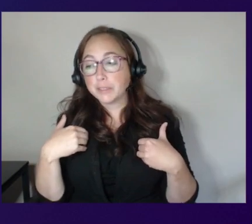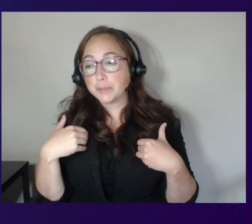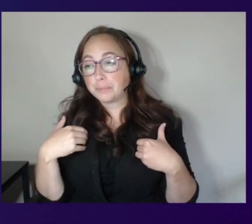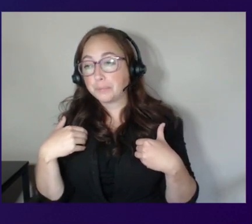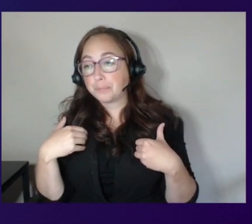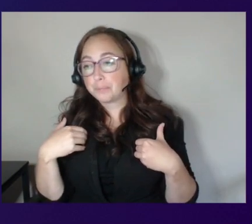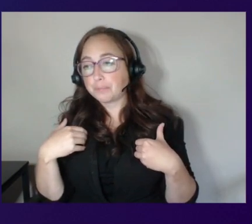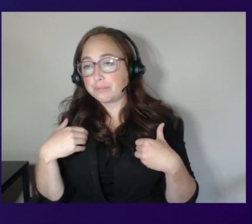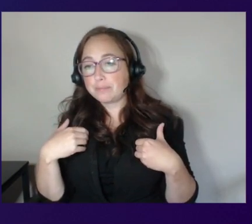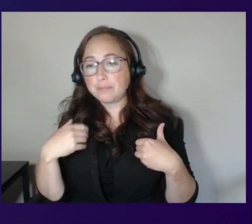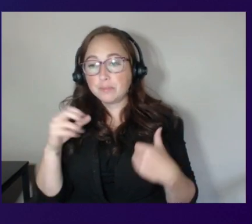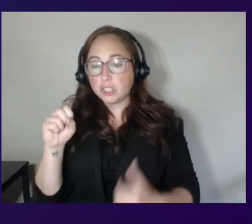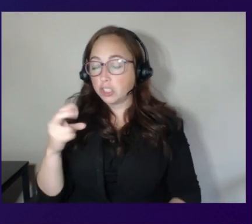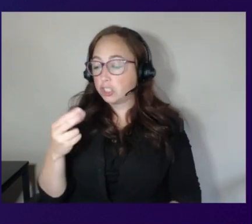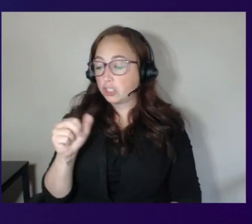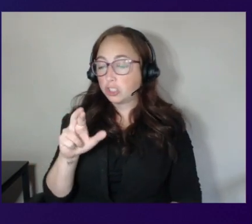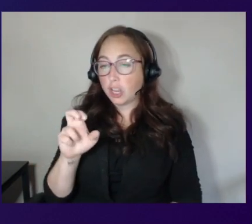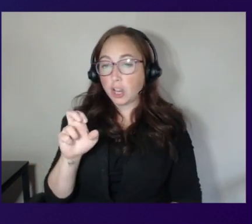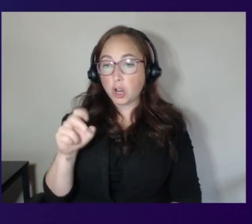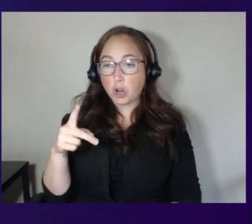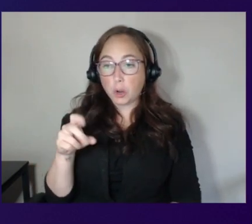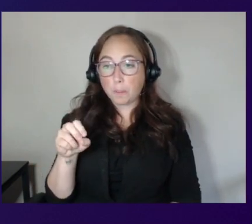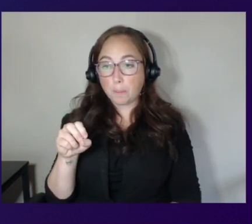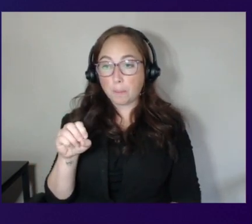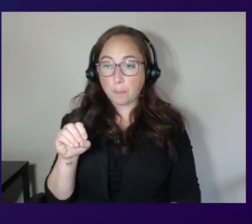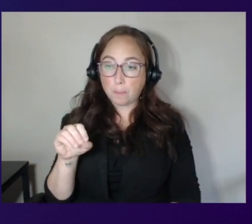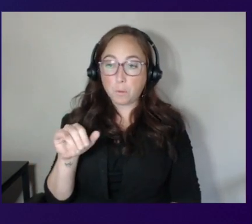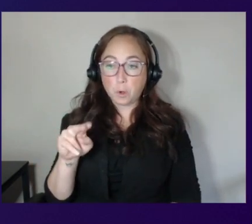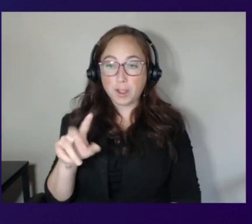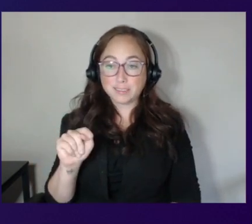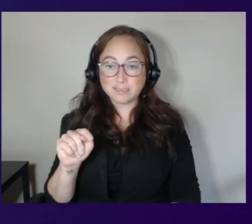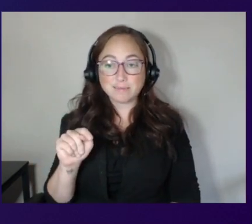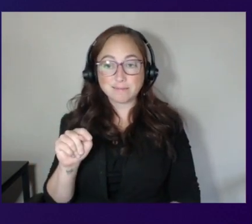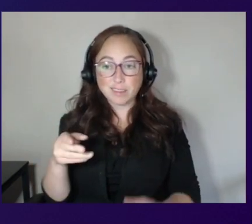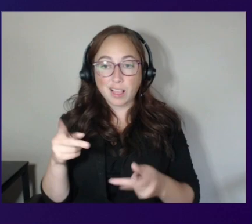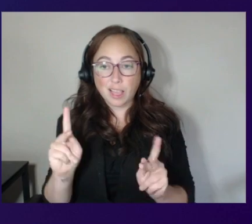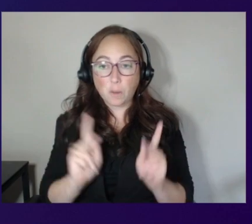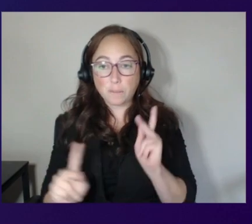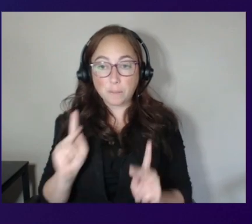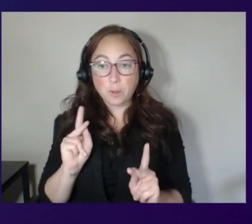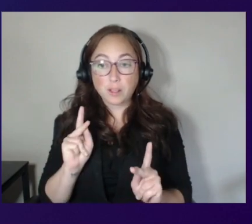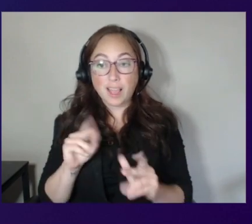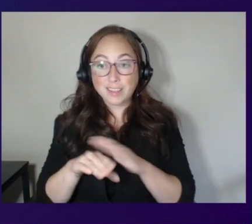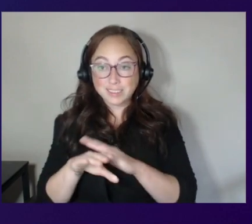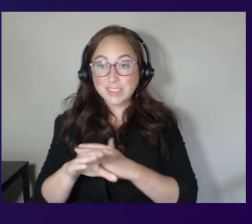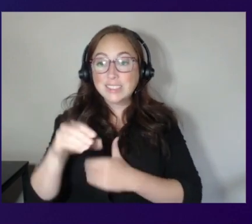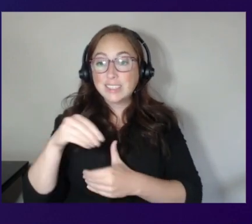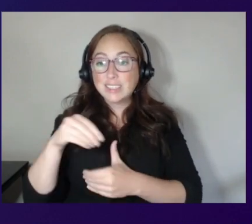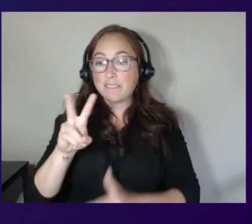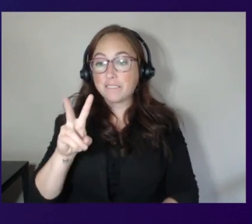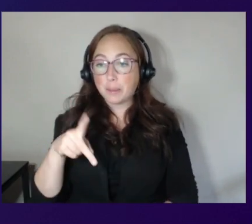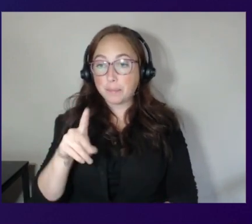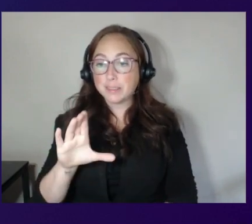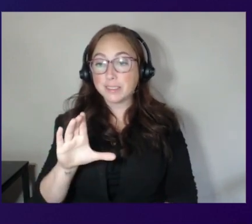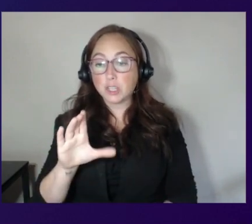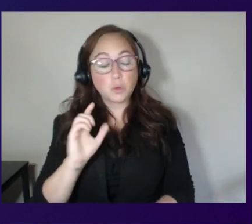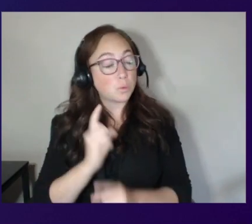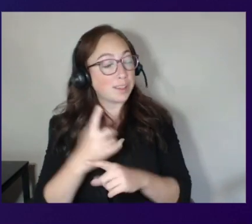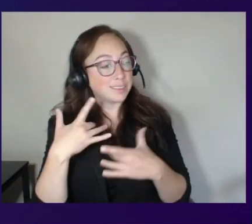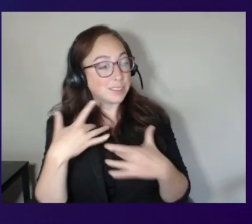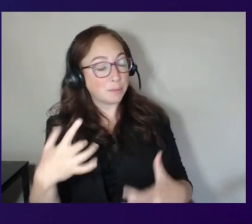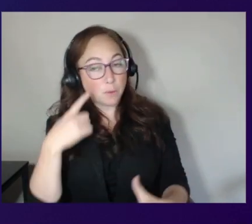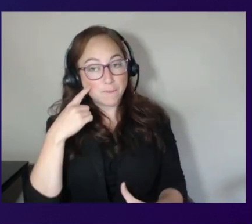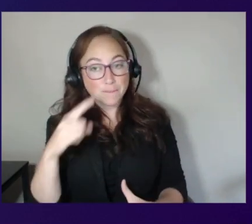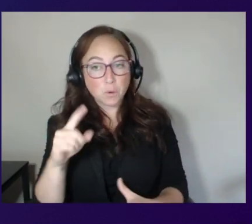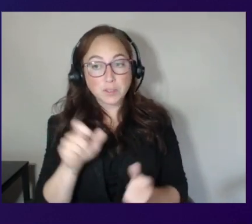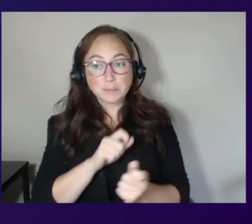something like SharePoint running in my VPC, give people access to that. And that's typical of a service inserting an